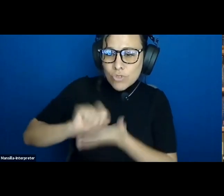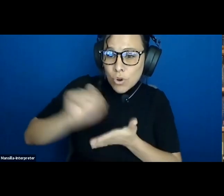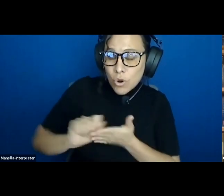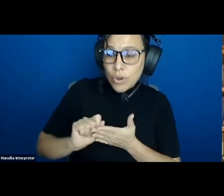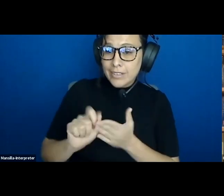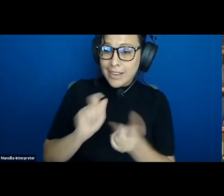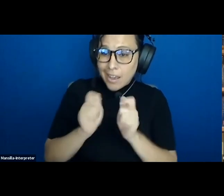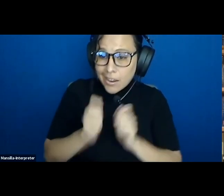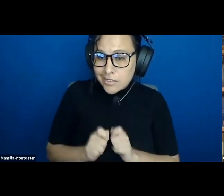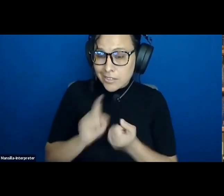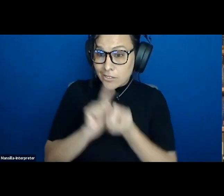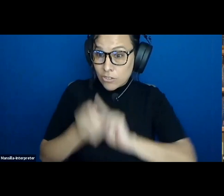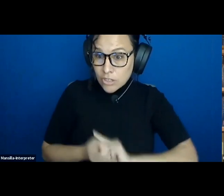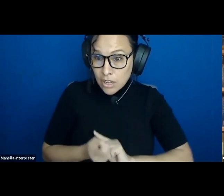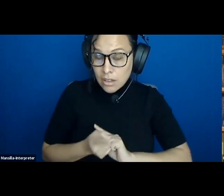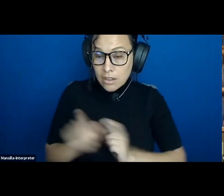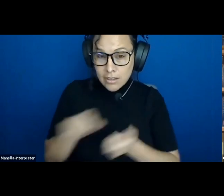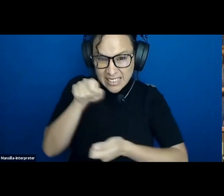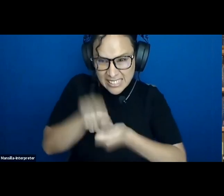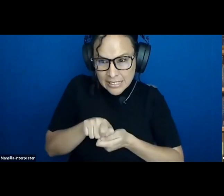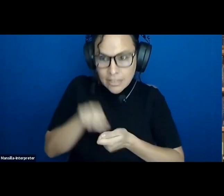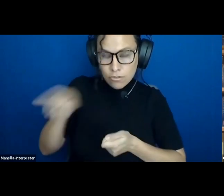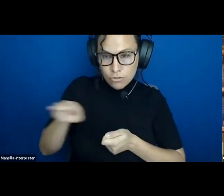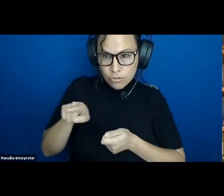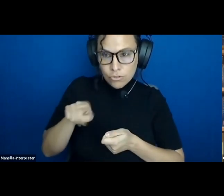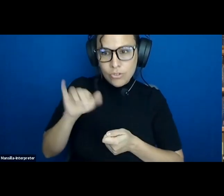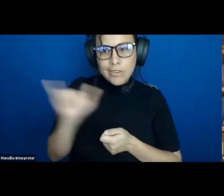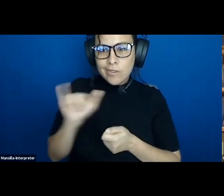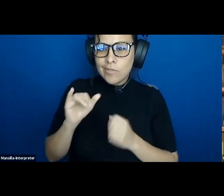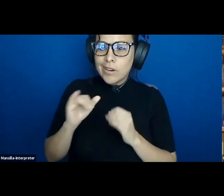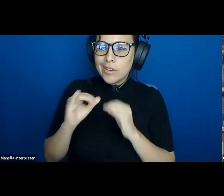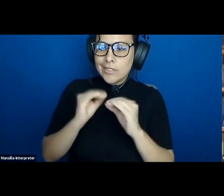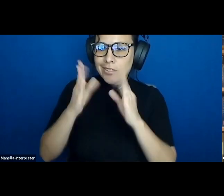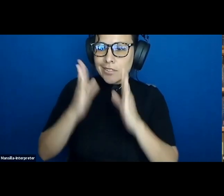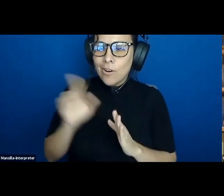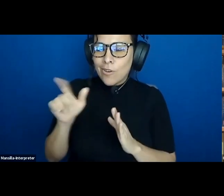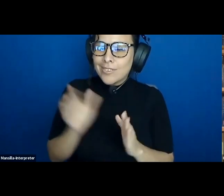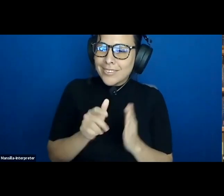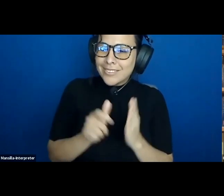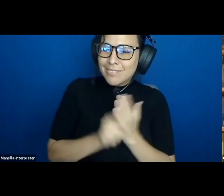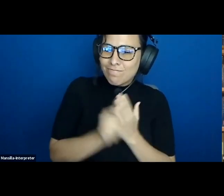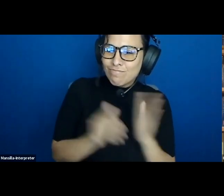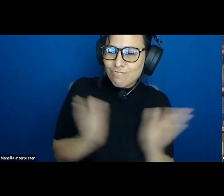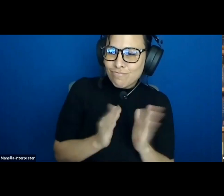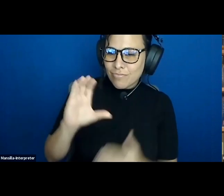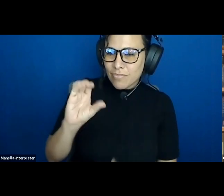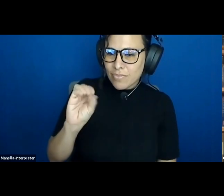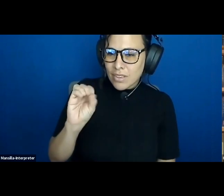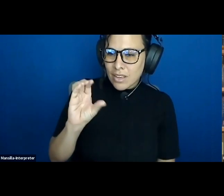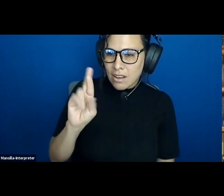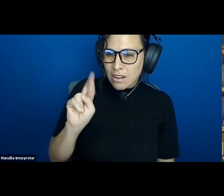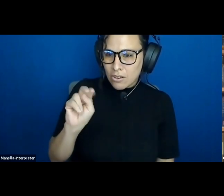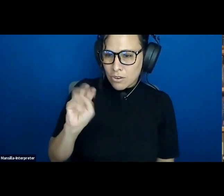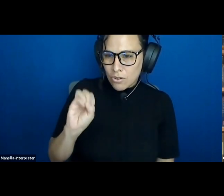and translation, specifically while she acted as the editor of a little magazine called El Corno Emplumado during the 60s